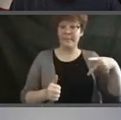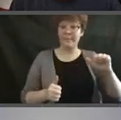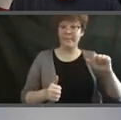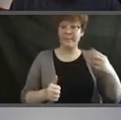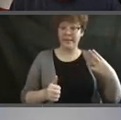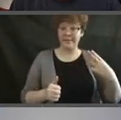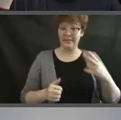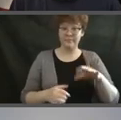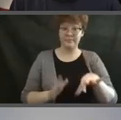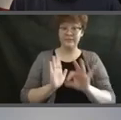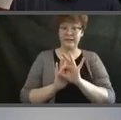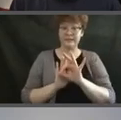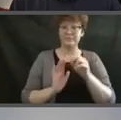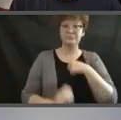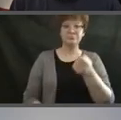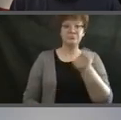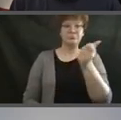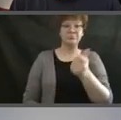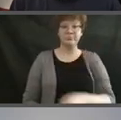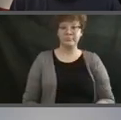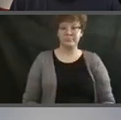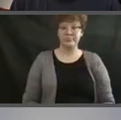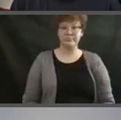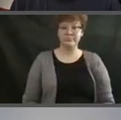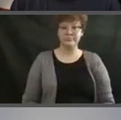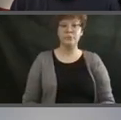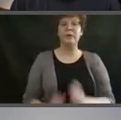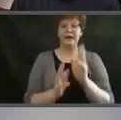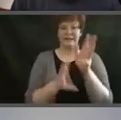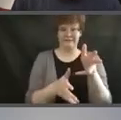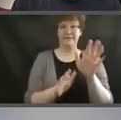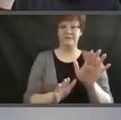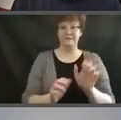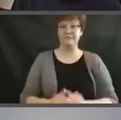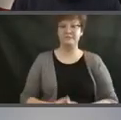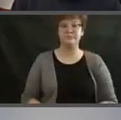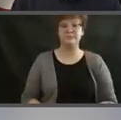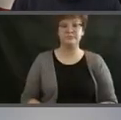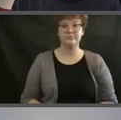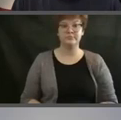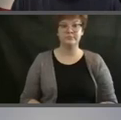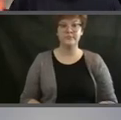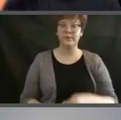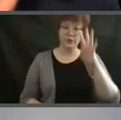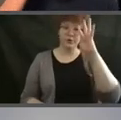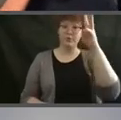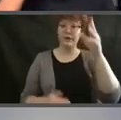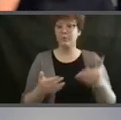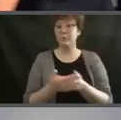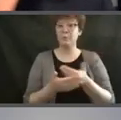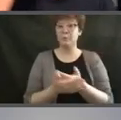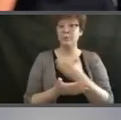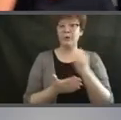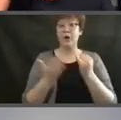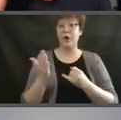line. So we're going to leave that alone for a bit, and we're going to create a brand new art brush is what we're going to do. And